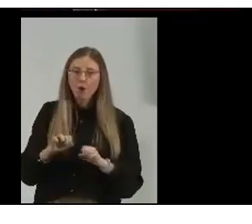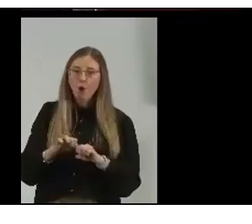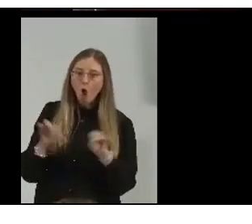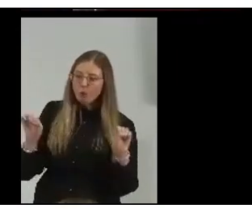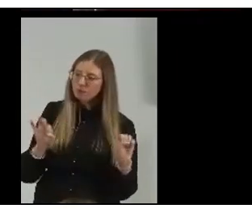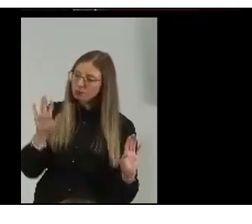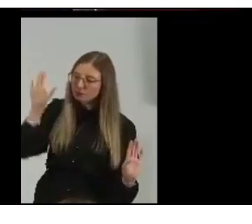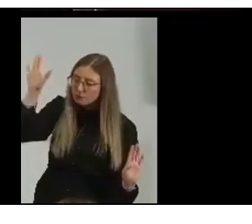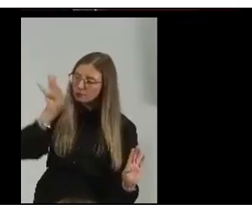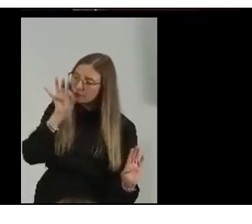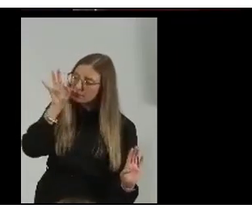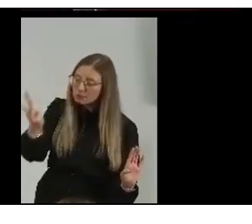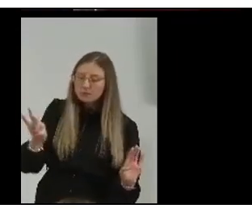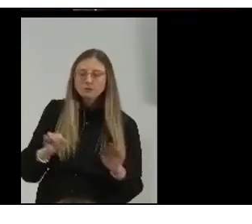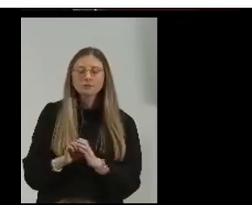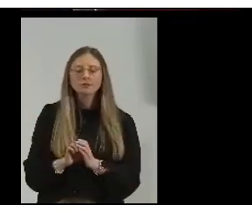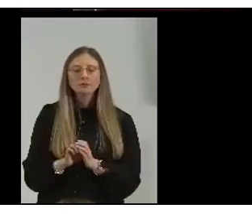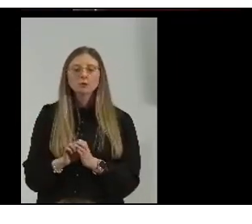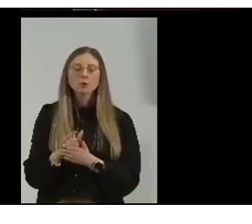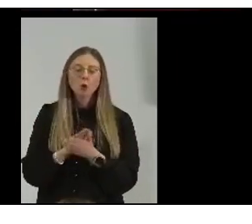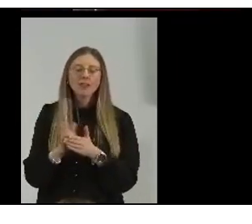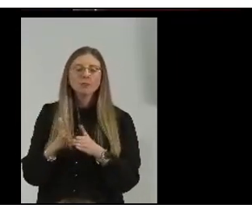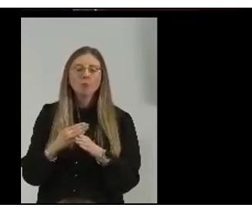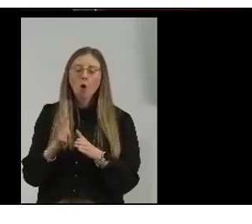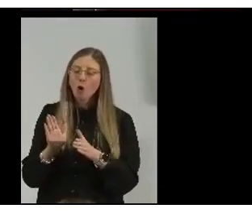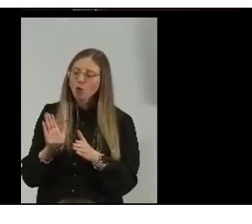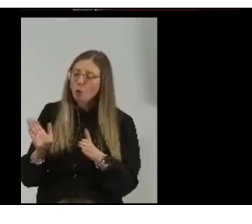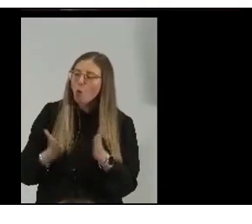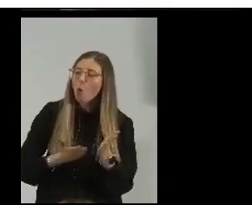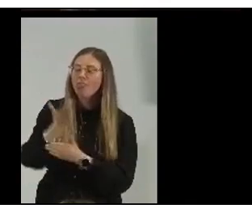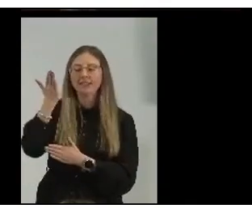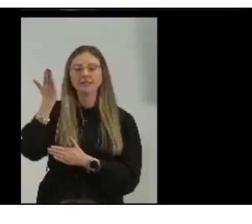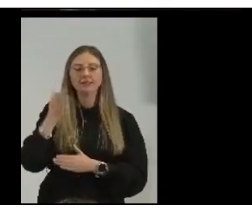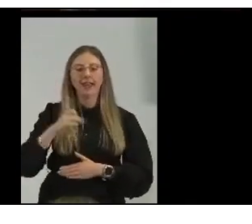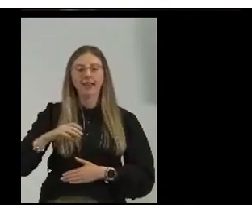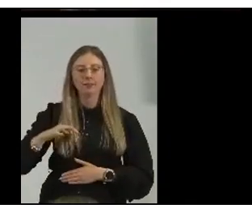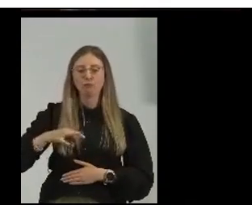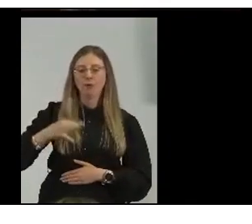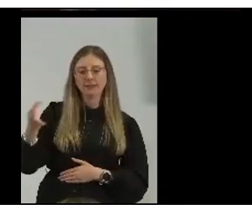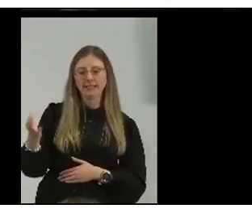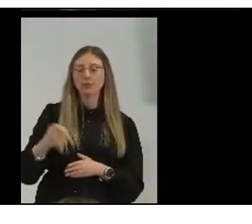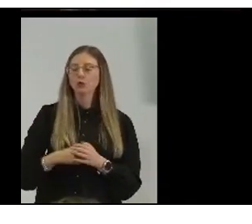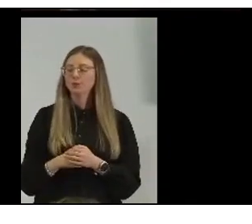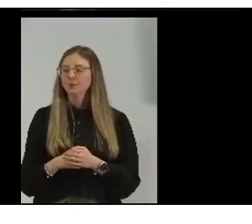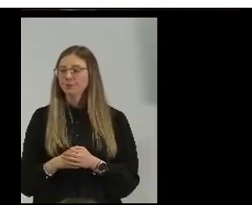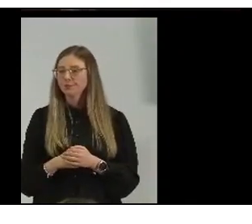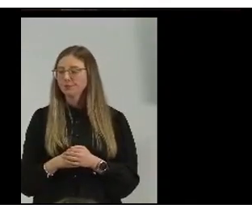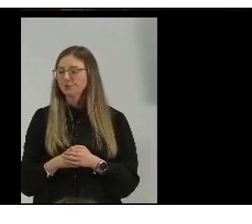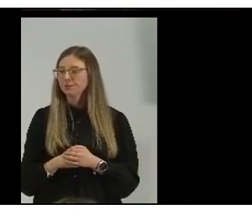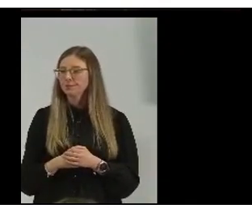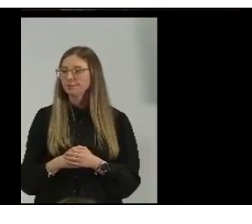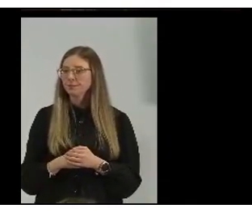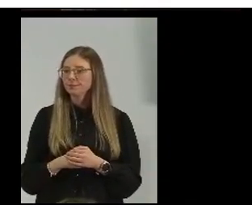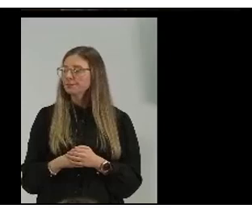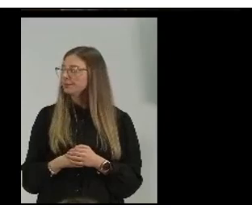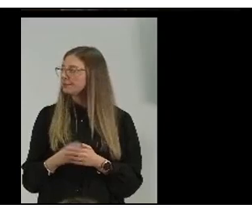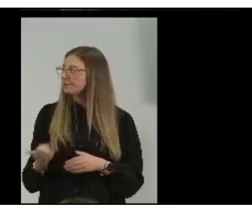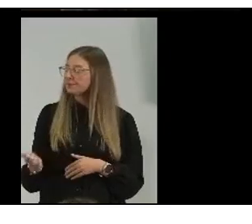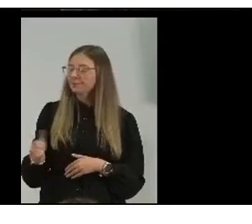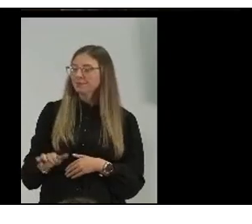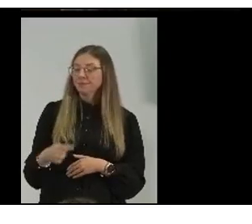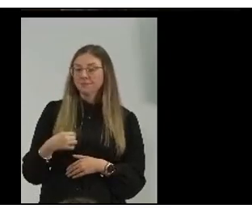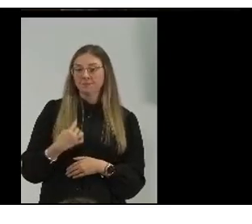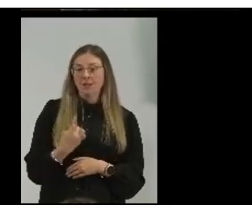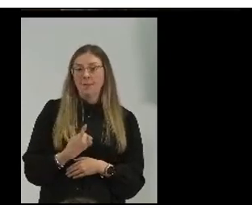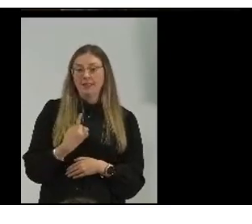especially for the authentic representations. Mm-hmm. That's the reality in Japan. Okay. Fantastic. Irene? Yes. So